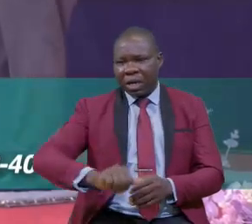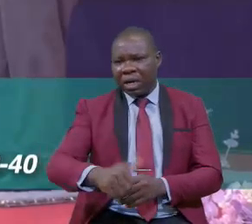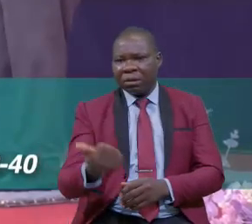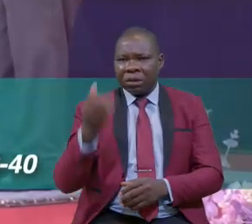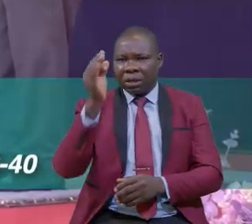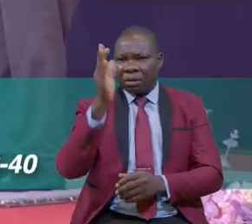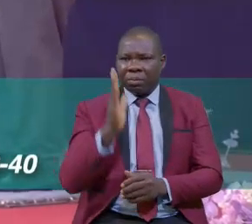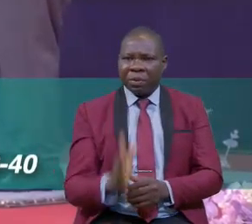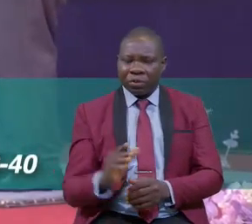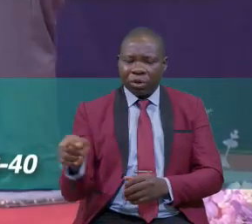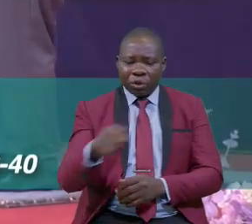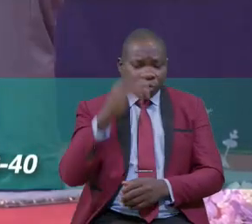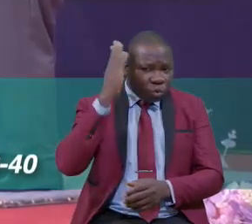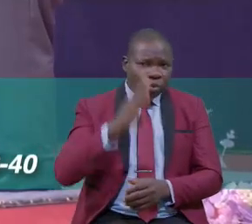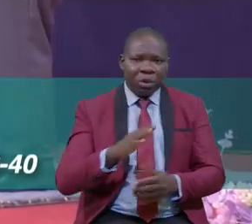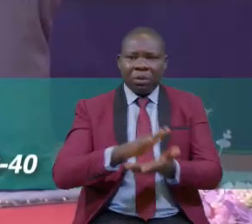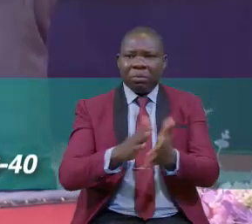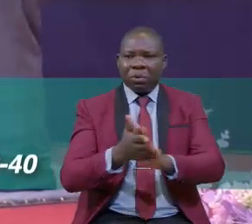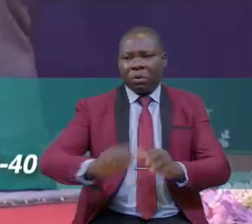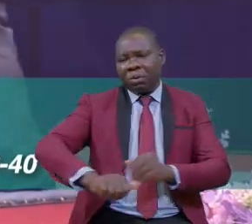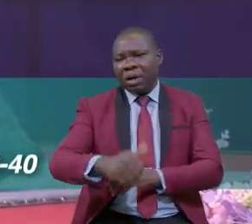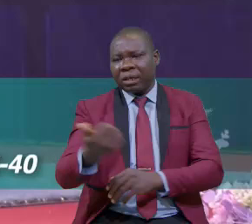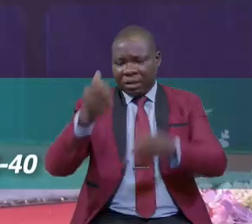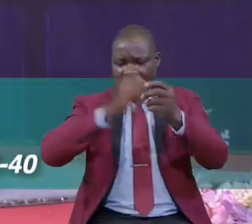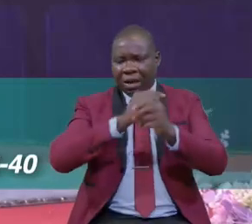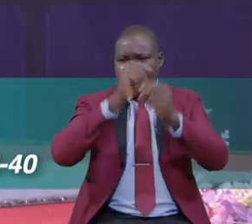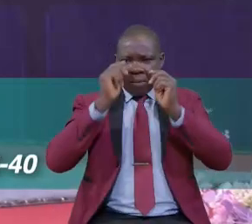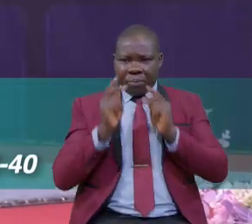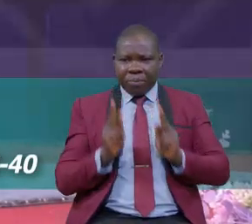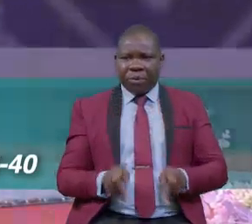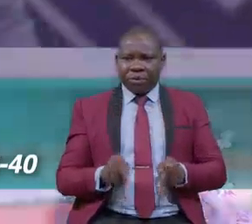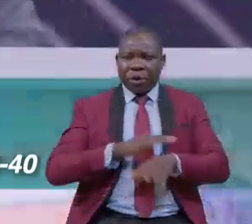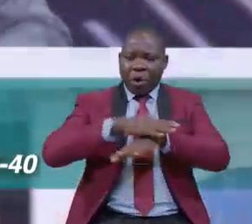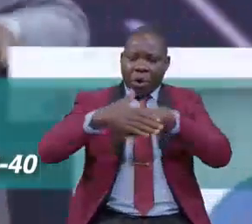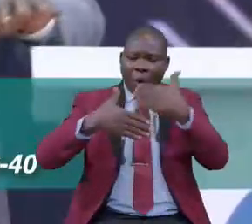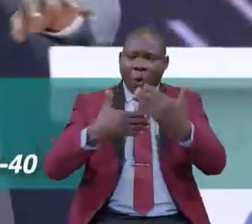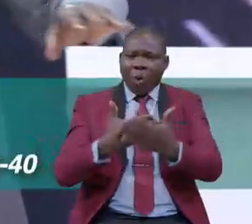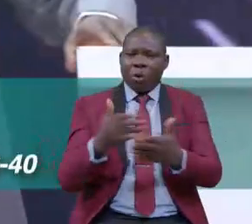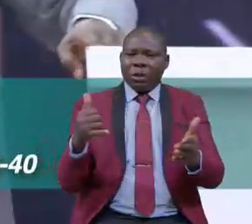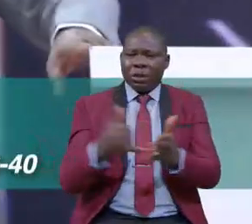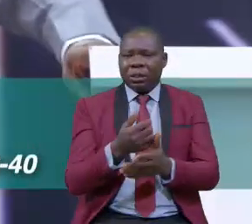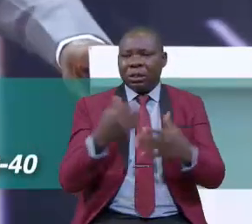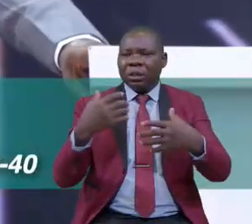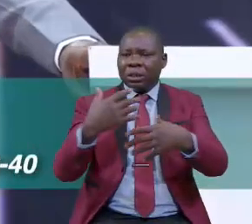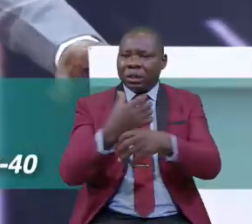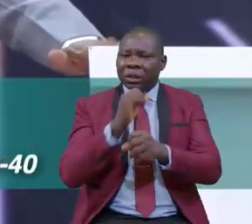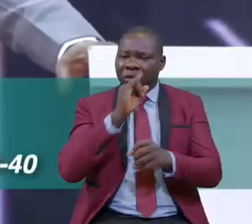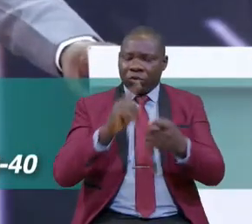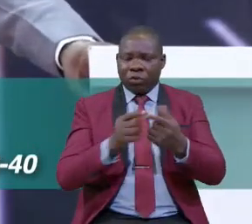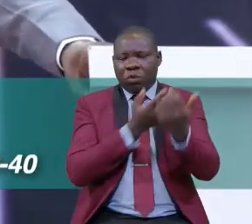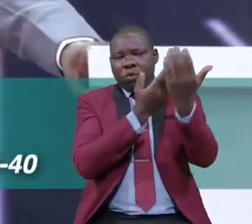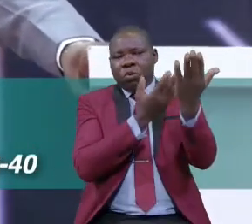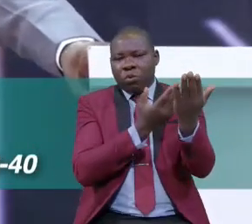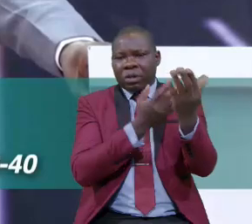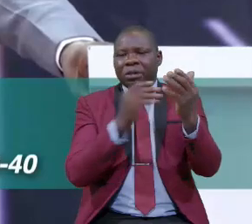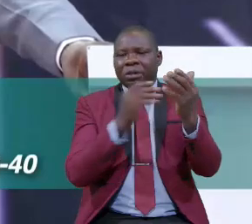can become another personality. All it takes, wait upon the Lord. And then